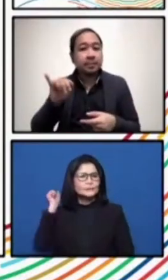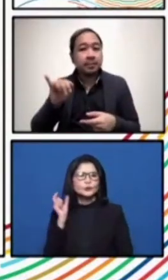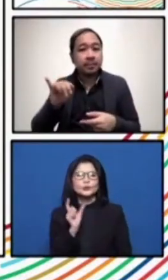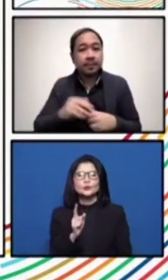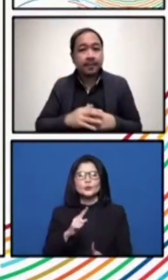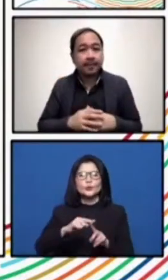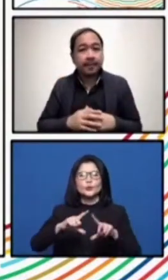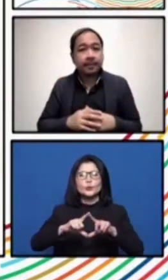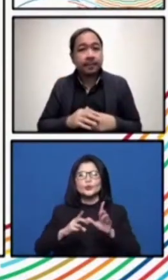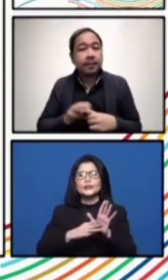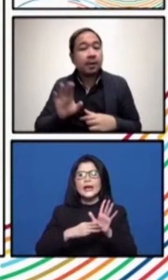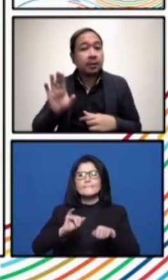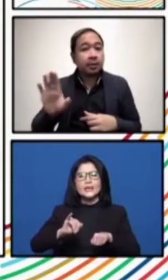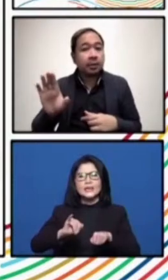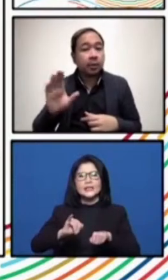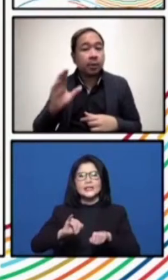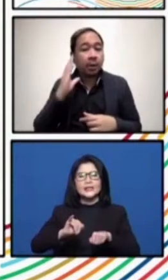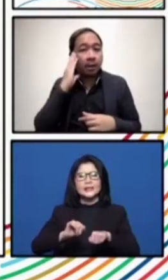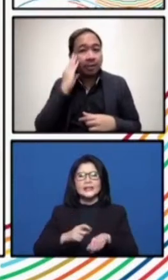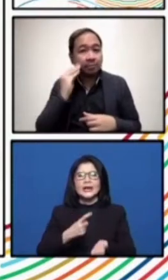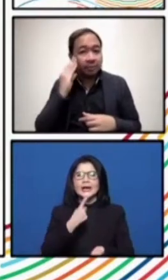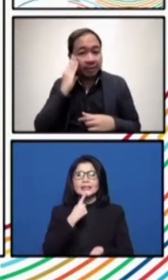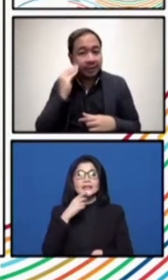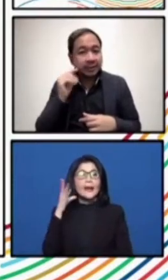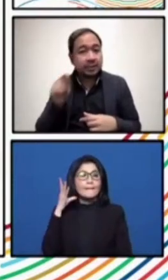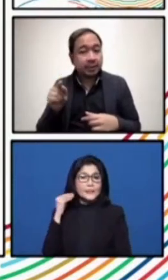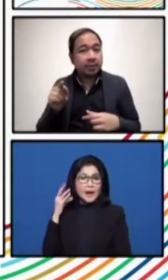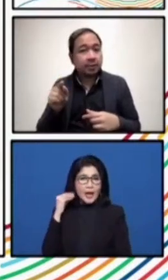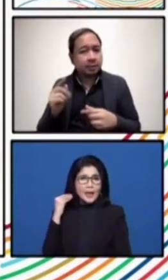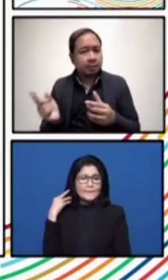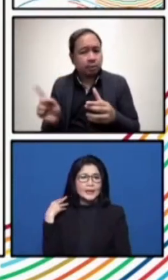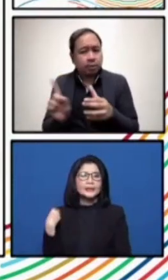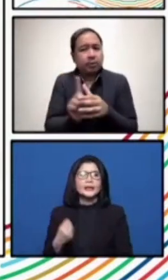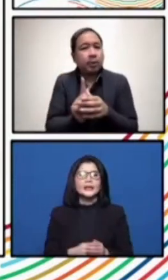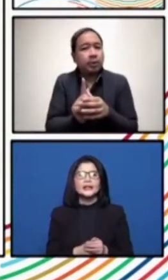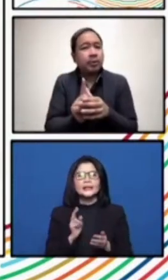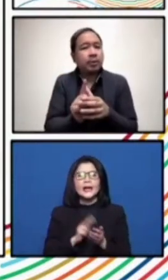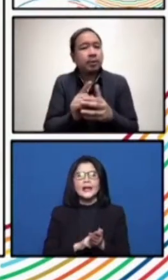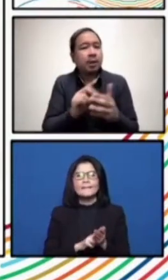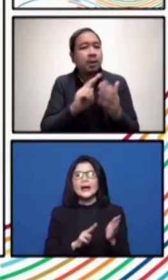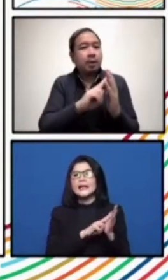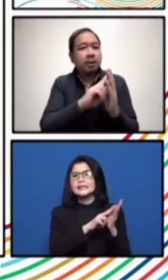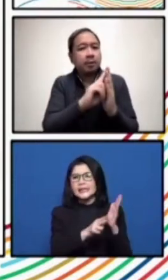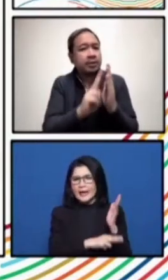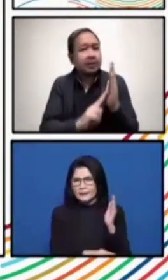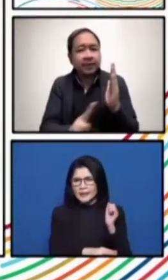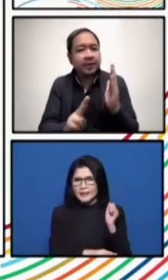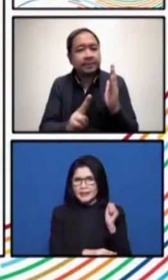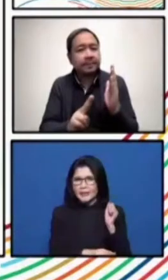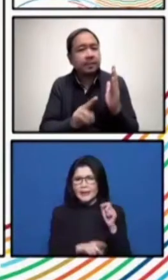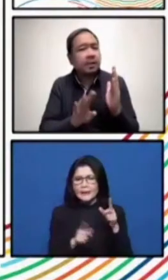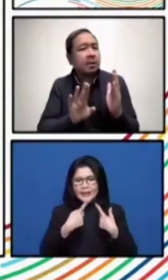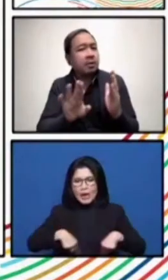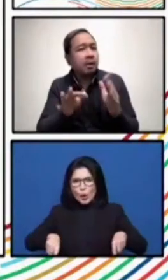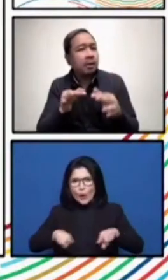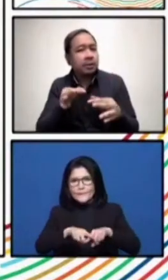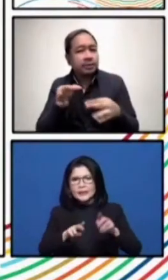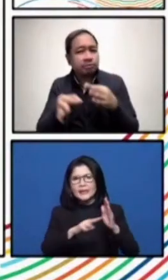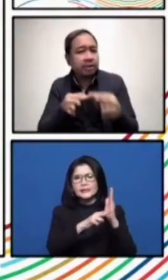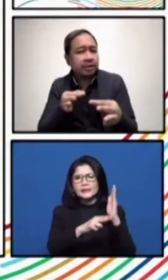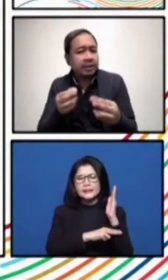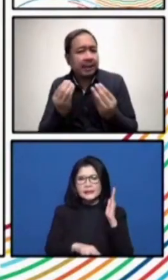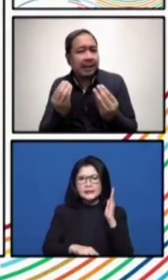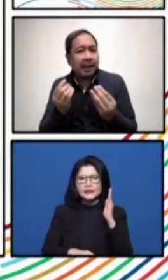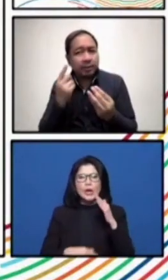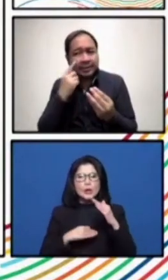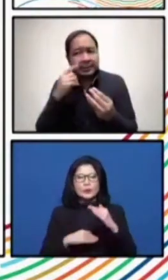drawing on your experience as a crpd Committee Member what Innovative measures have you identified in the practice of